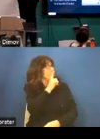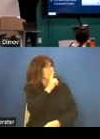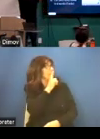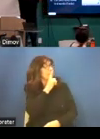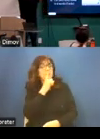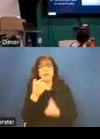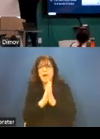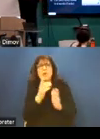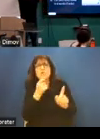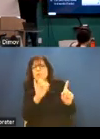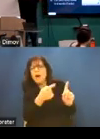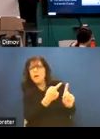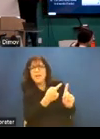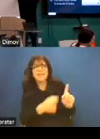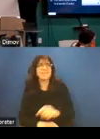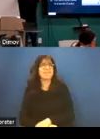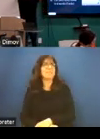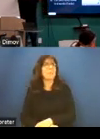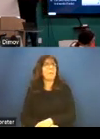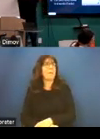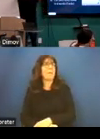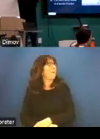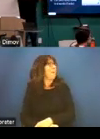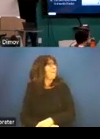then you can ask. No, I just put my name on it. You're good.